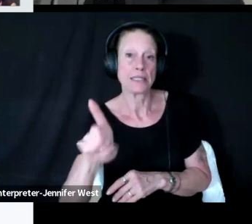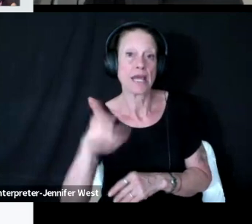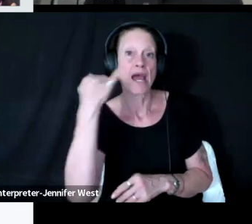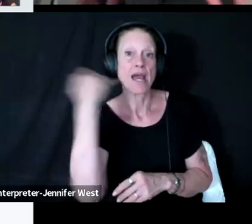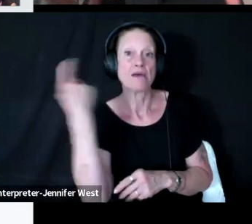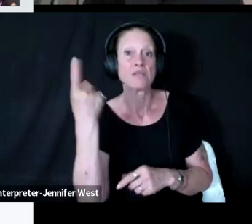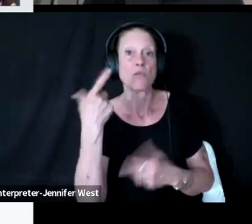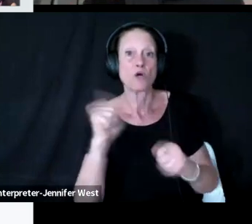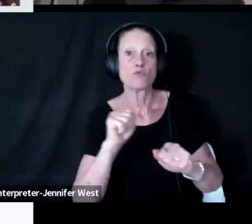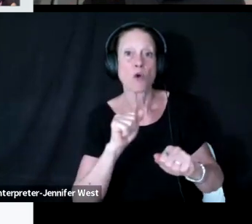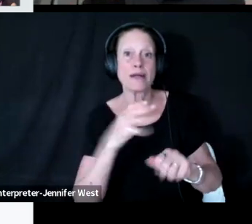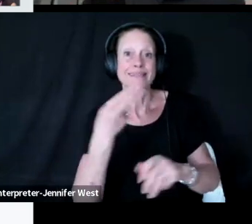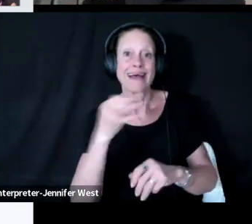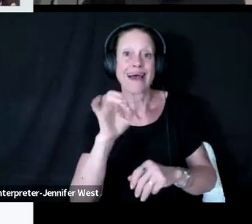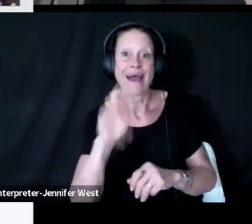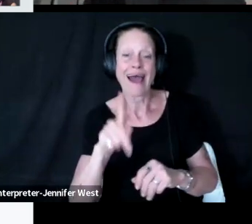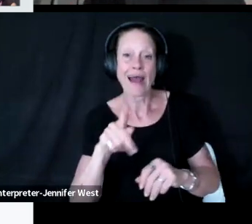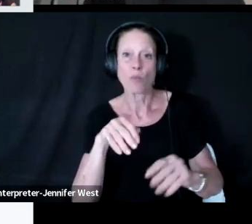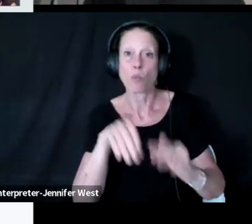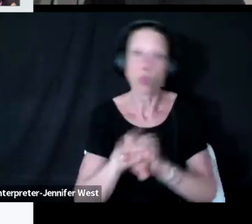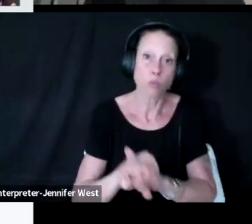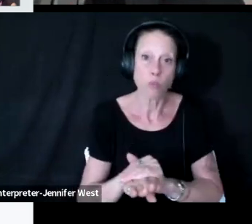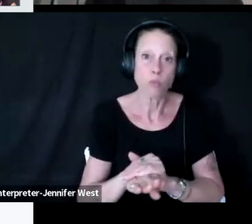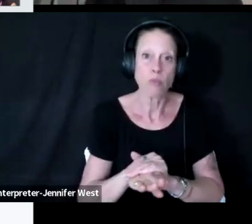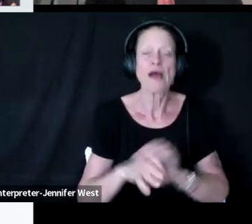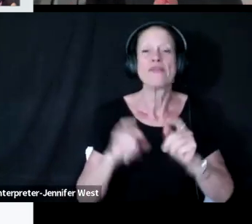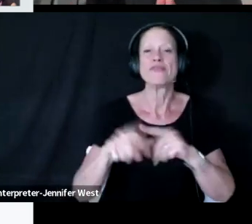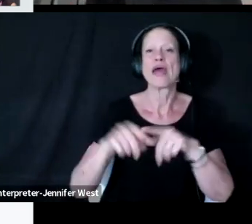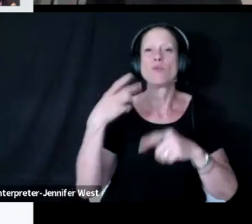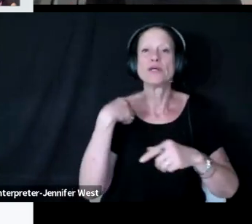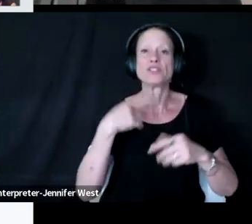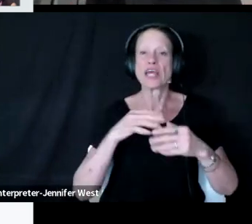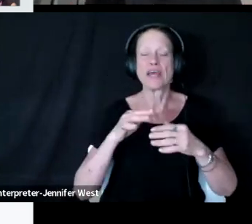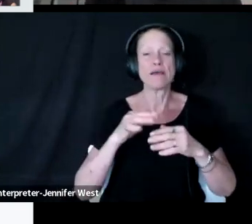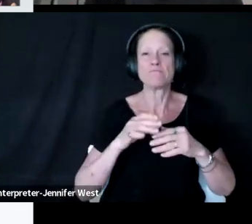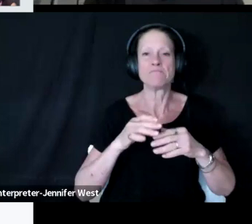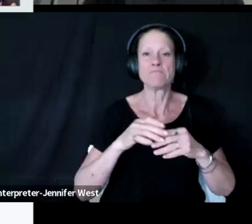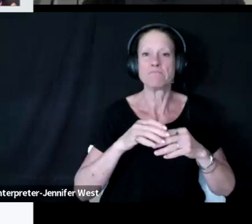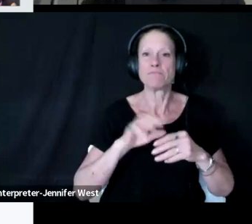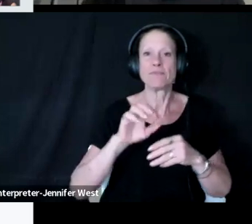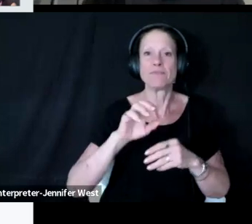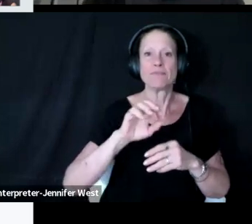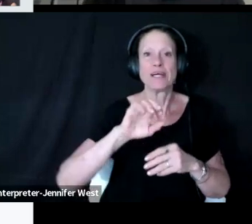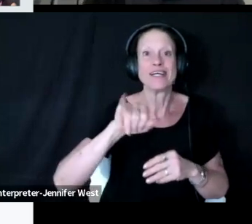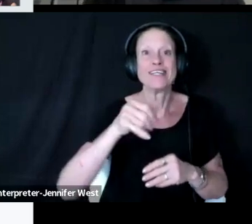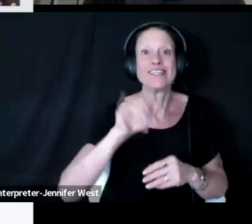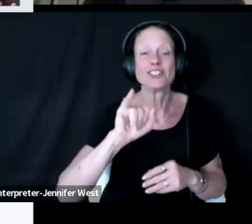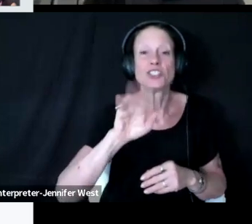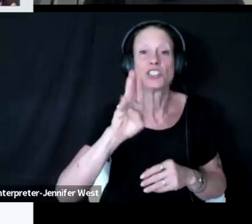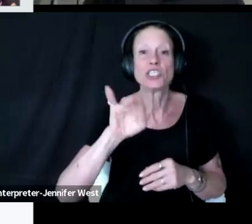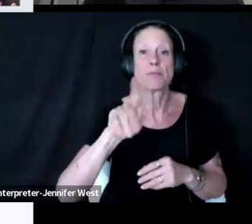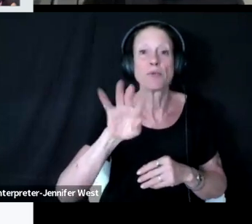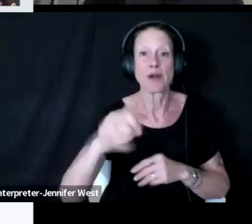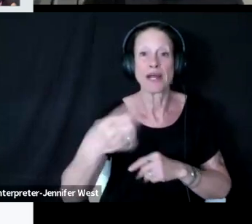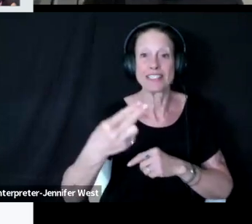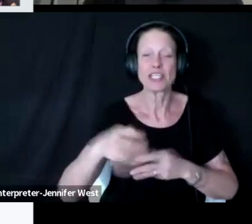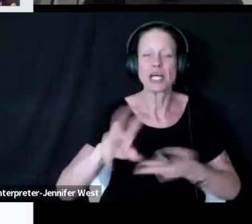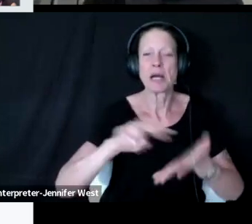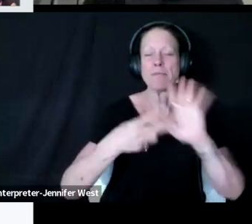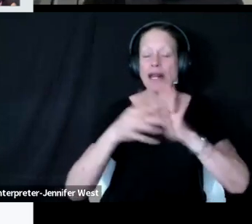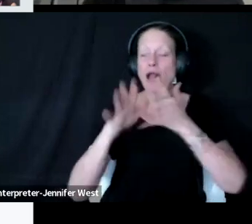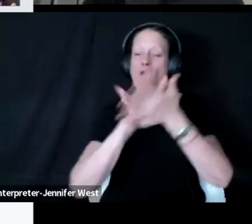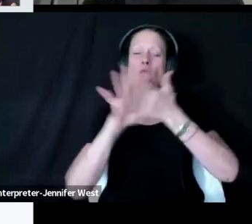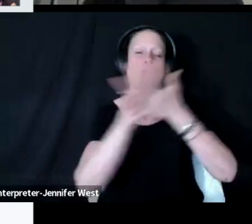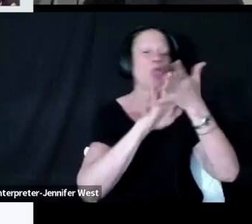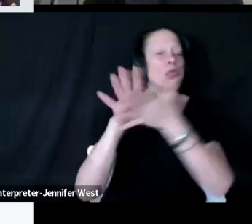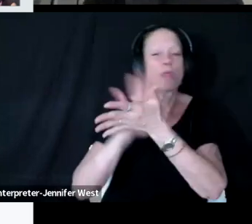site, all they would see is gibberish. Again, everybody who signs up will have to sign up for two-step authentication, just like